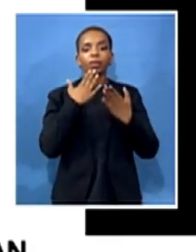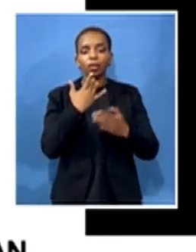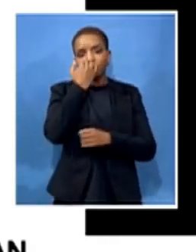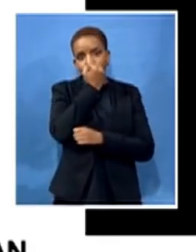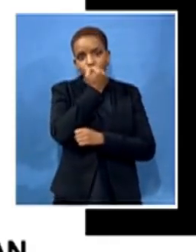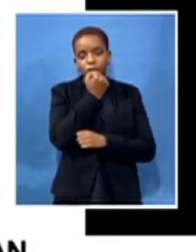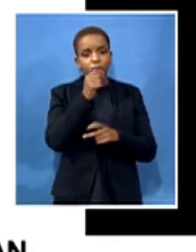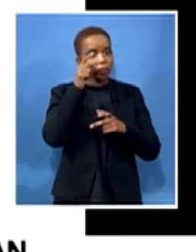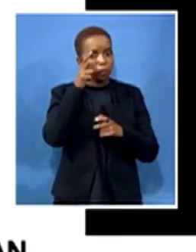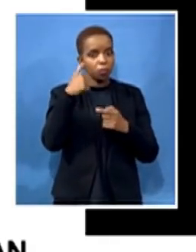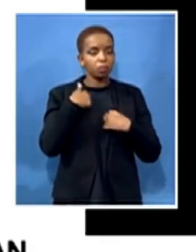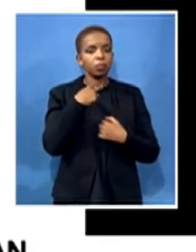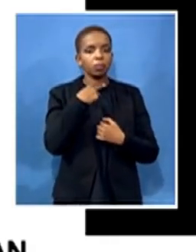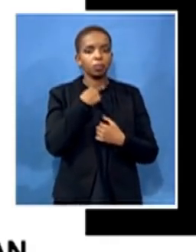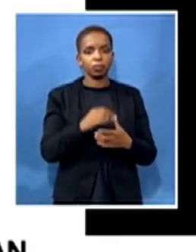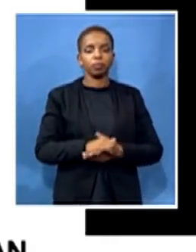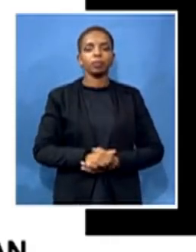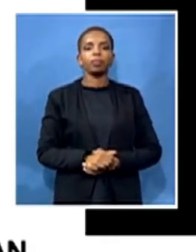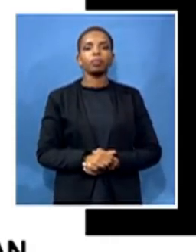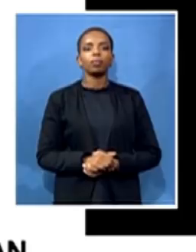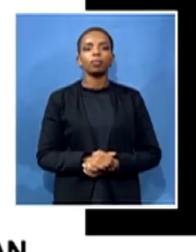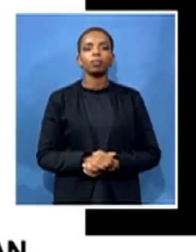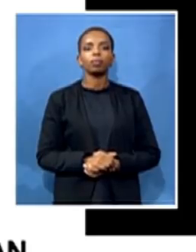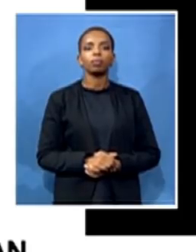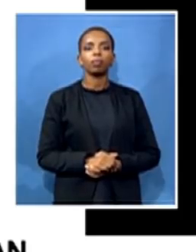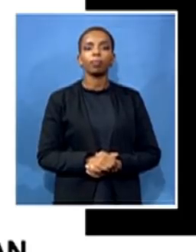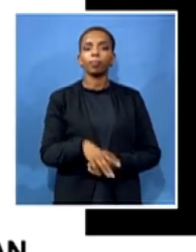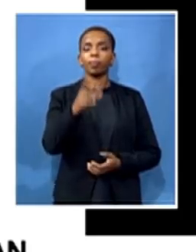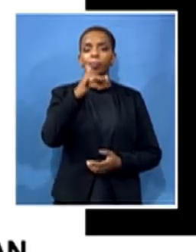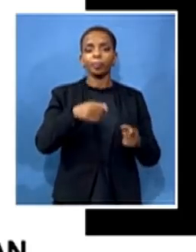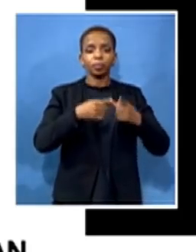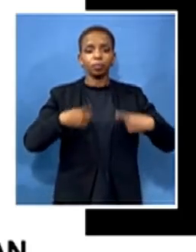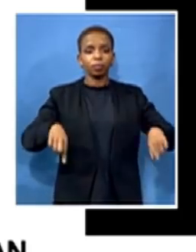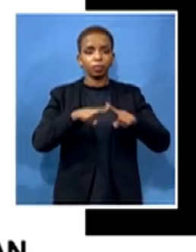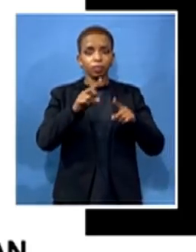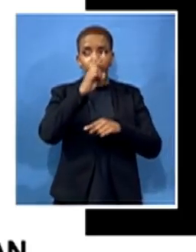If we look at the regulatory framework